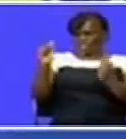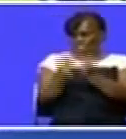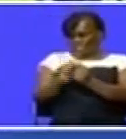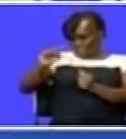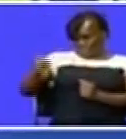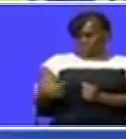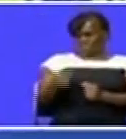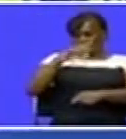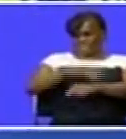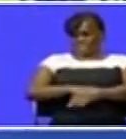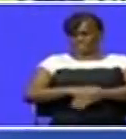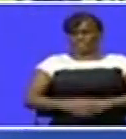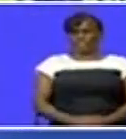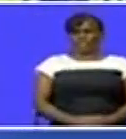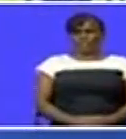races.